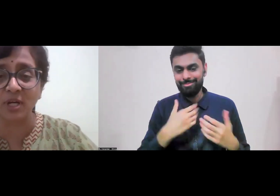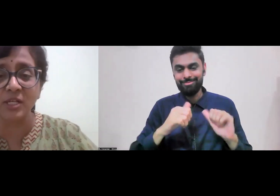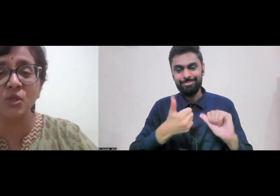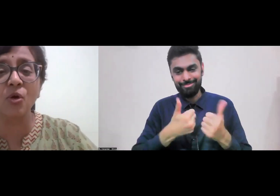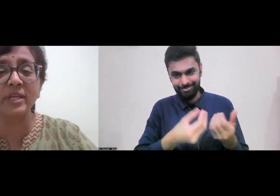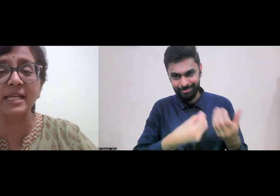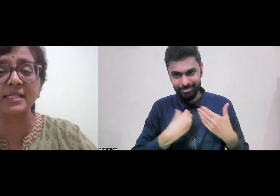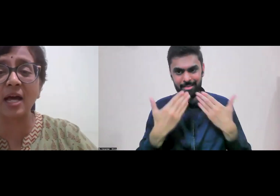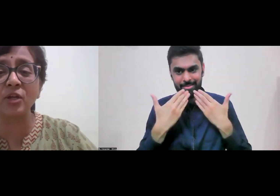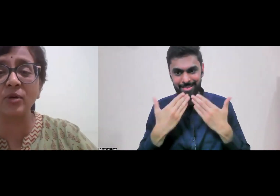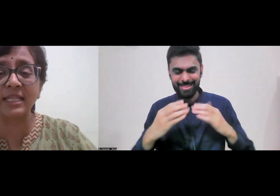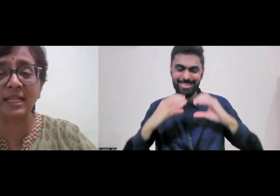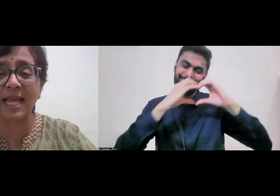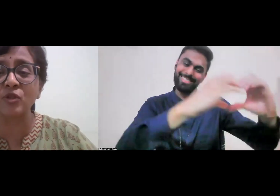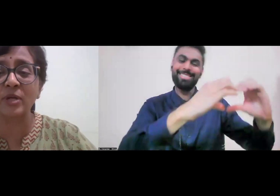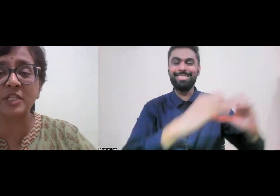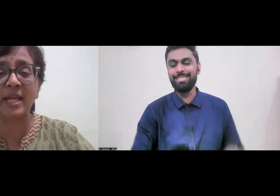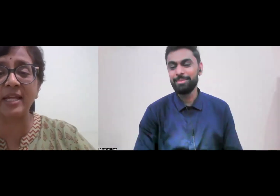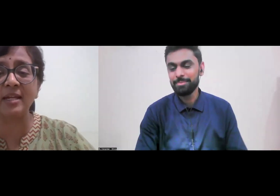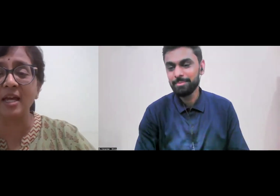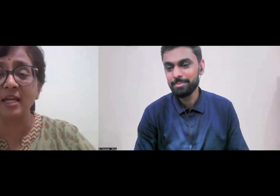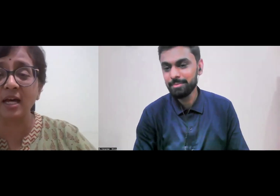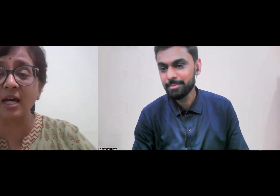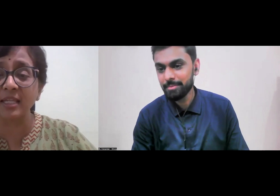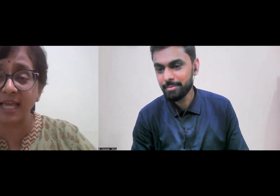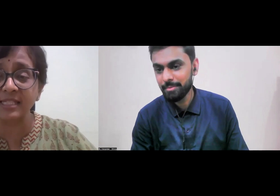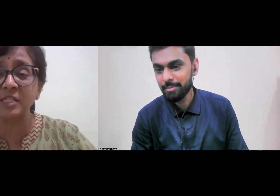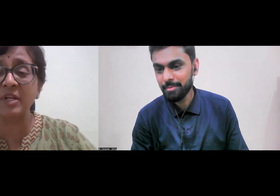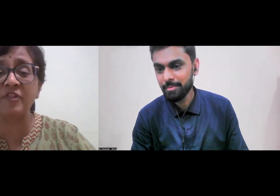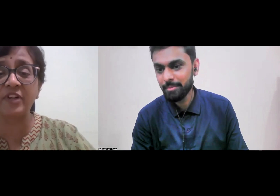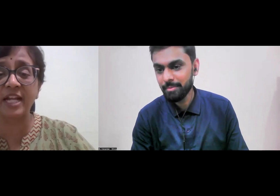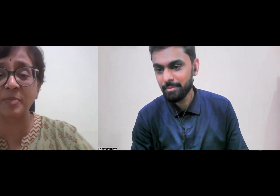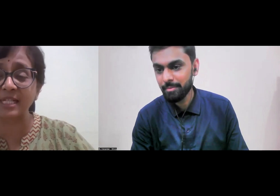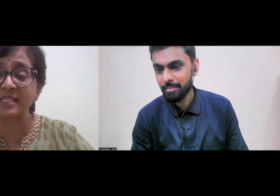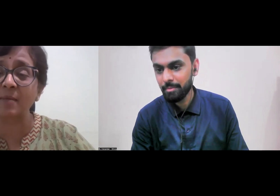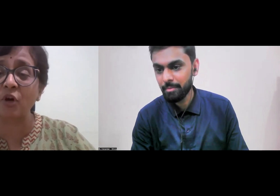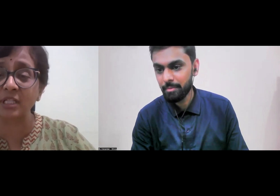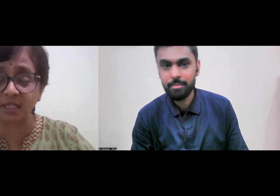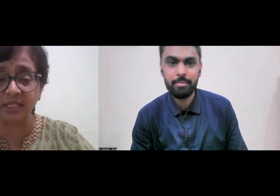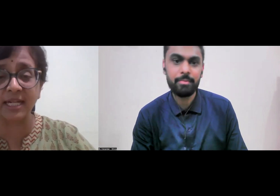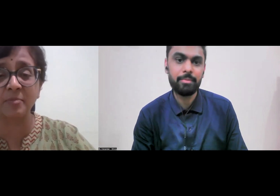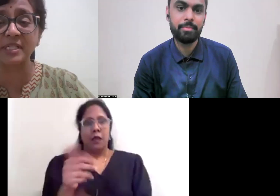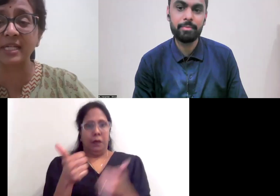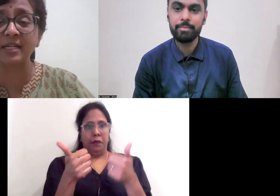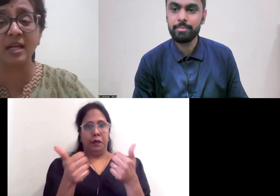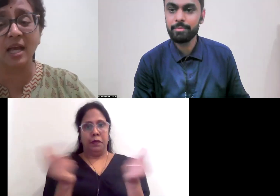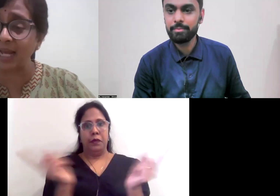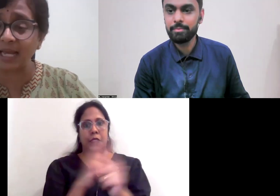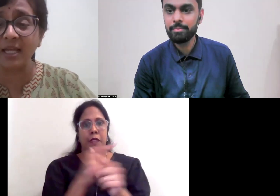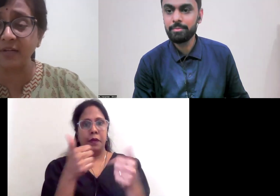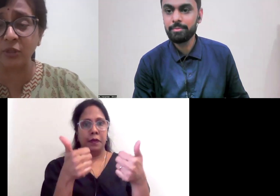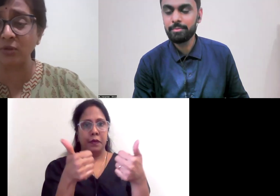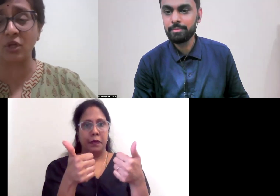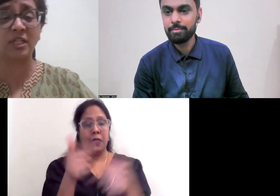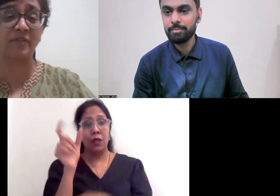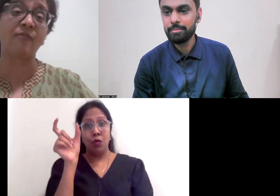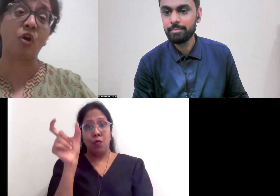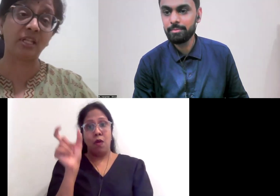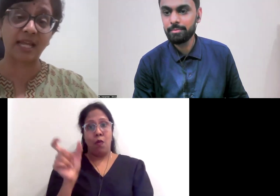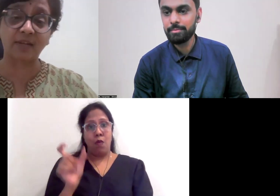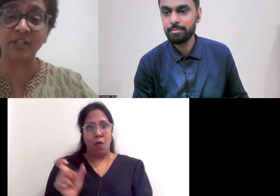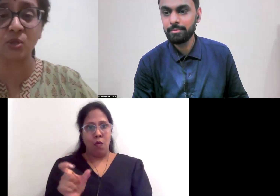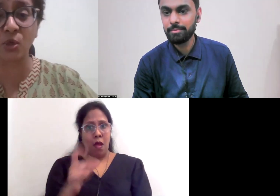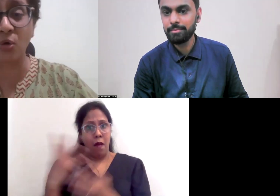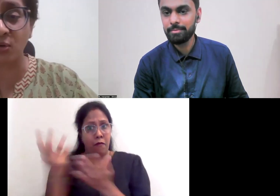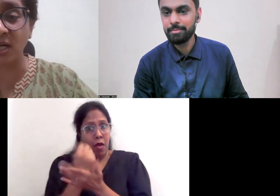heart for you. So yes, are you getting the language to explain? Yes has been 58%, somewhat is 39%. And I agree with you, it's not that we